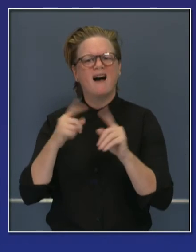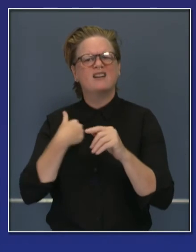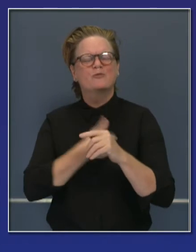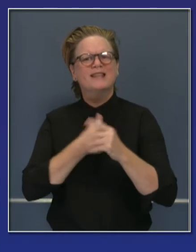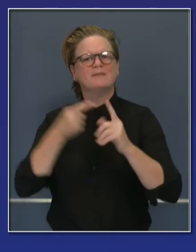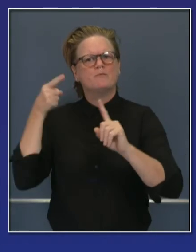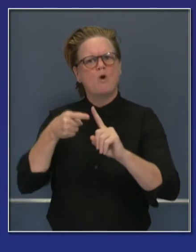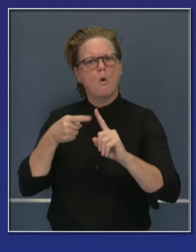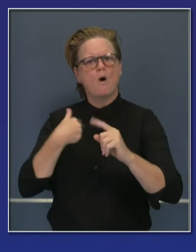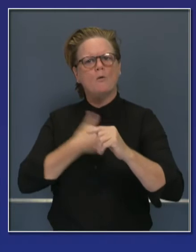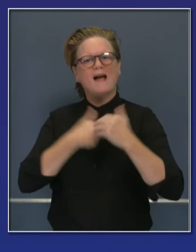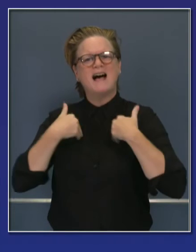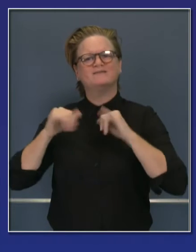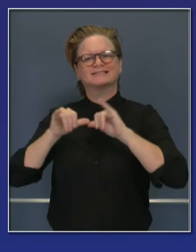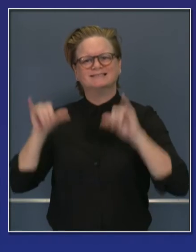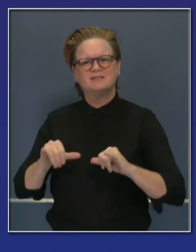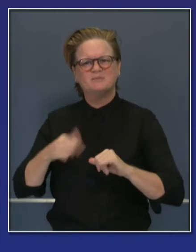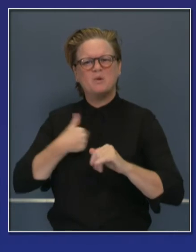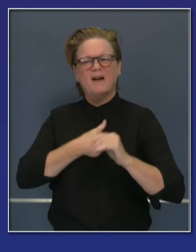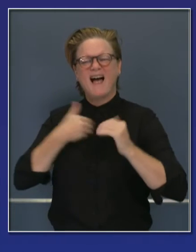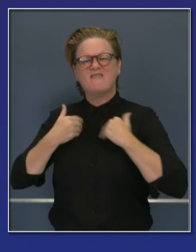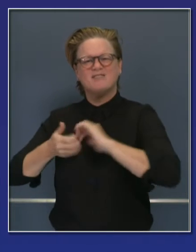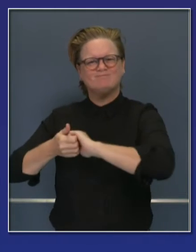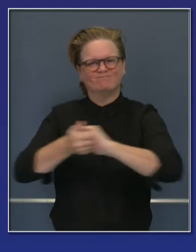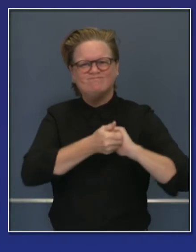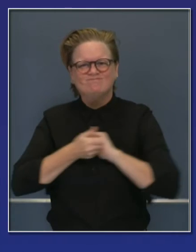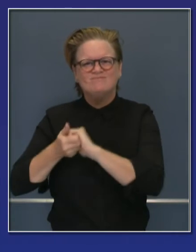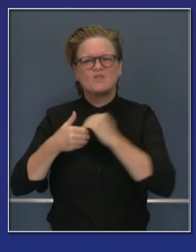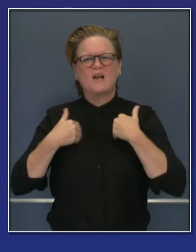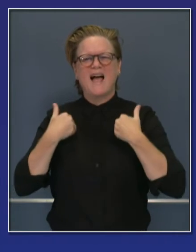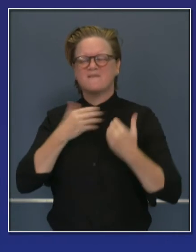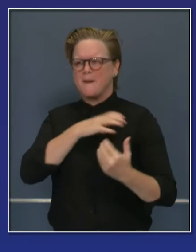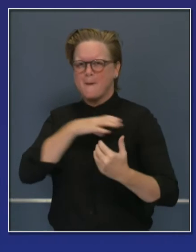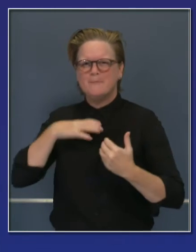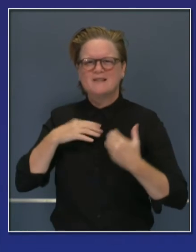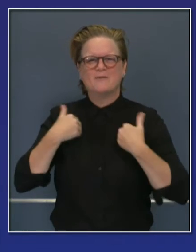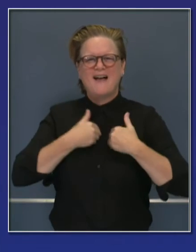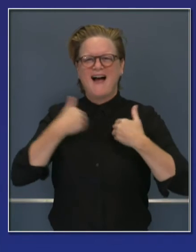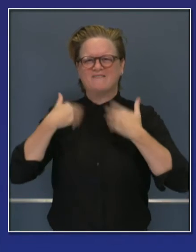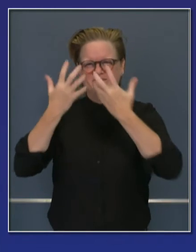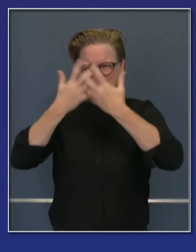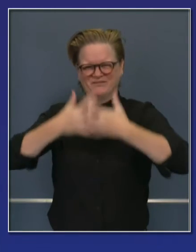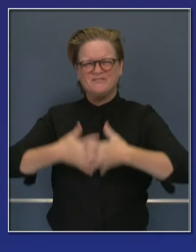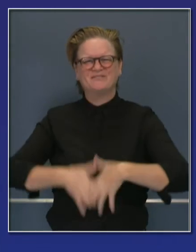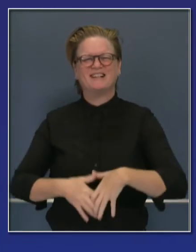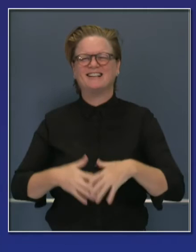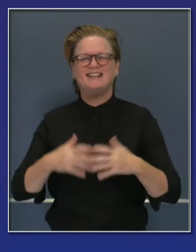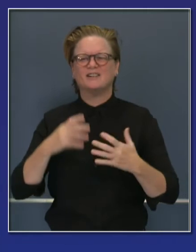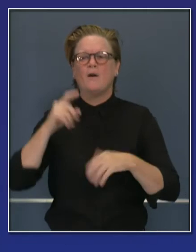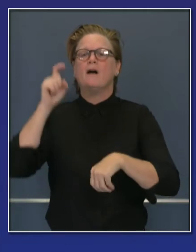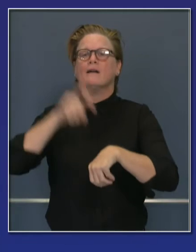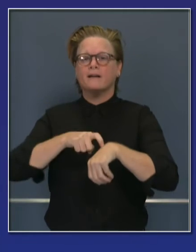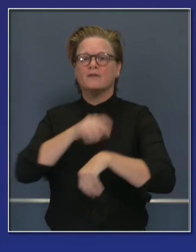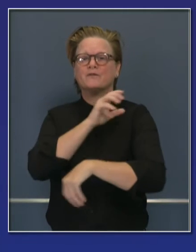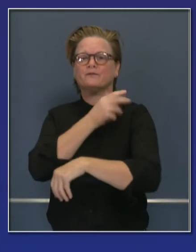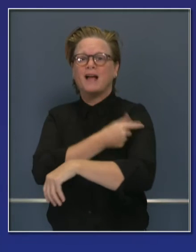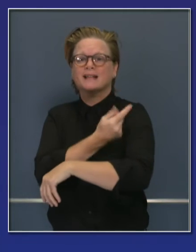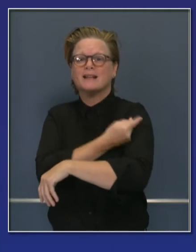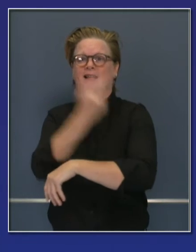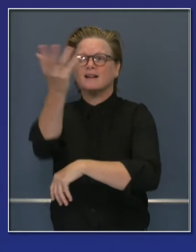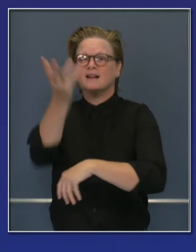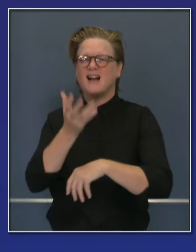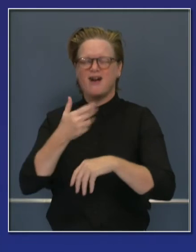not starting from scratch when we start to get our arms around vaccination distribution and vaccination planning. We're